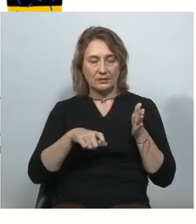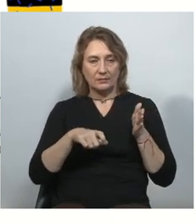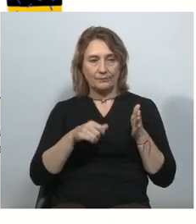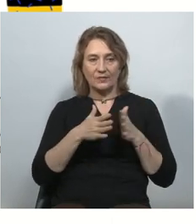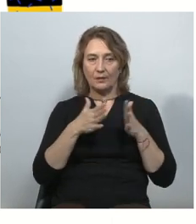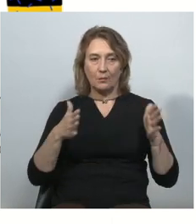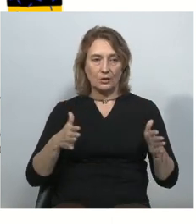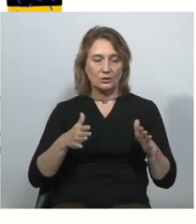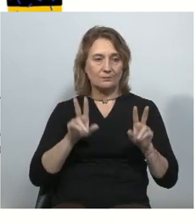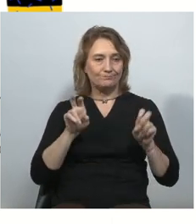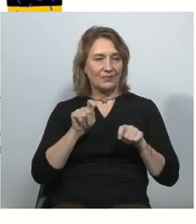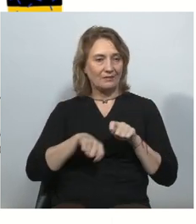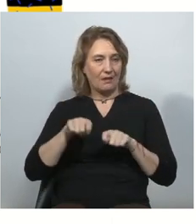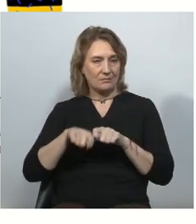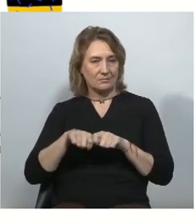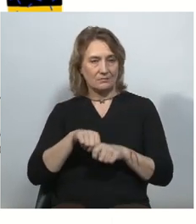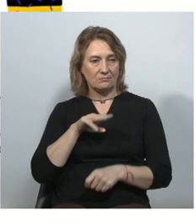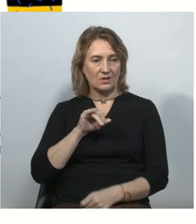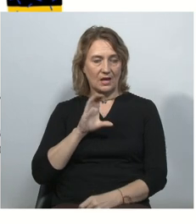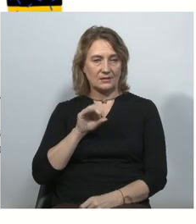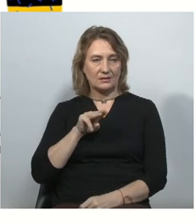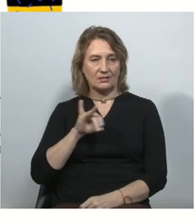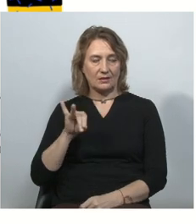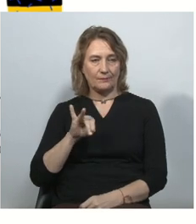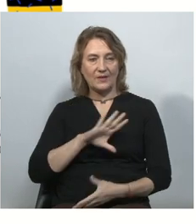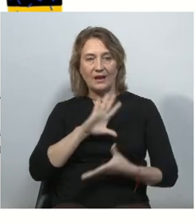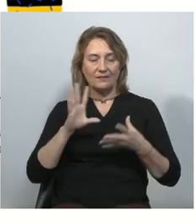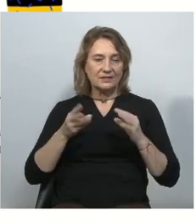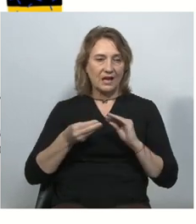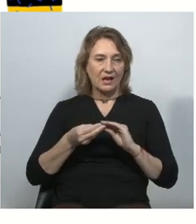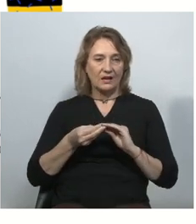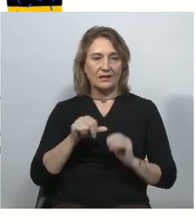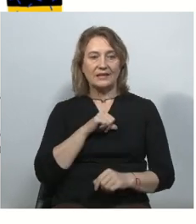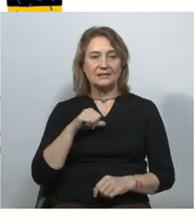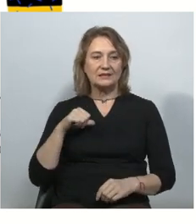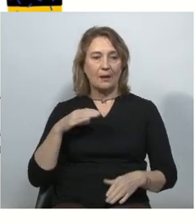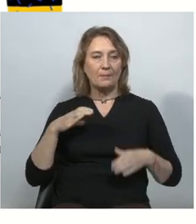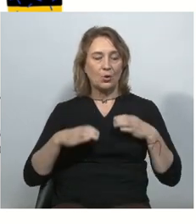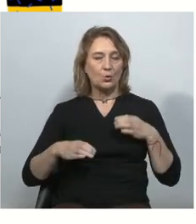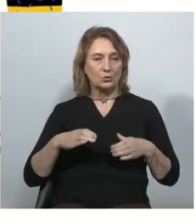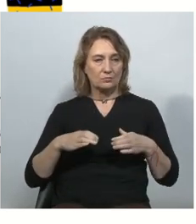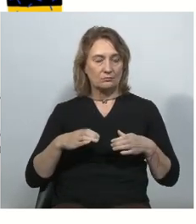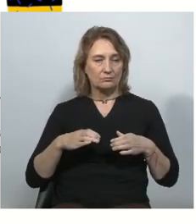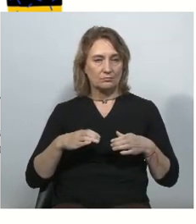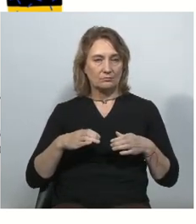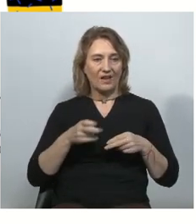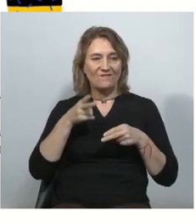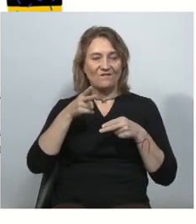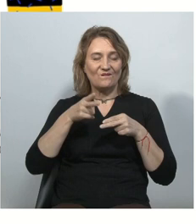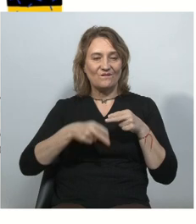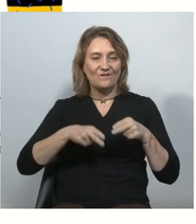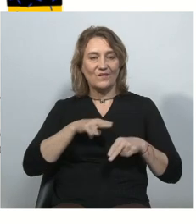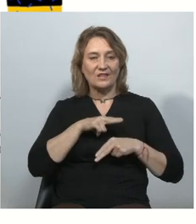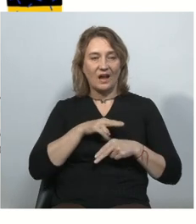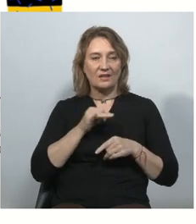This course has several short tests in every unit, but in general, the